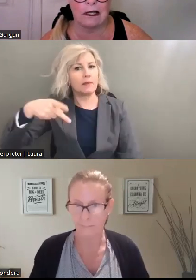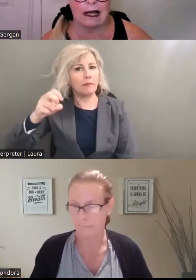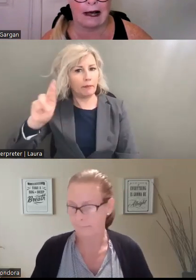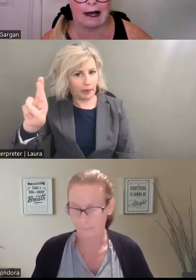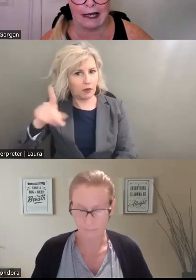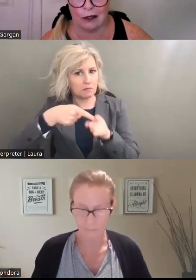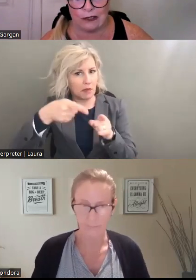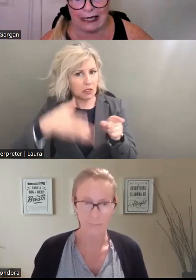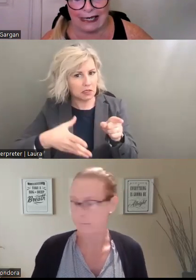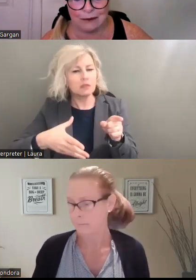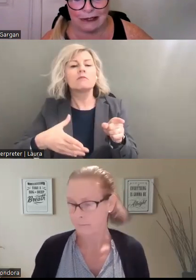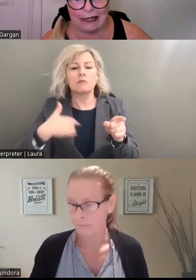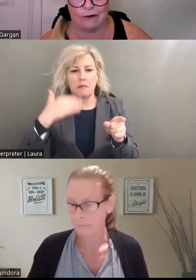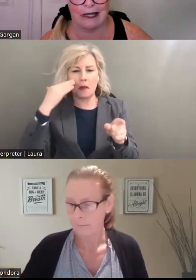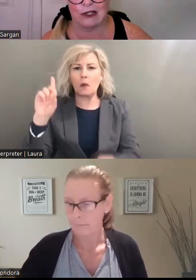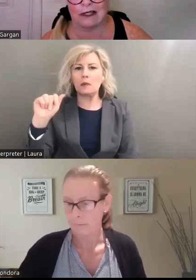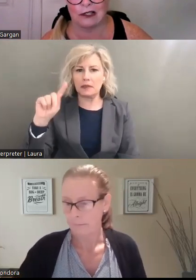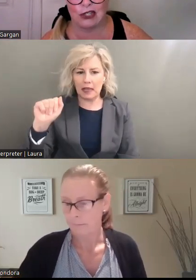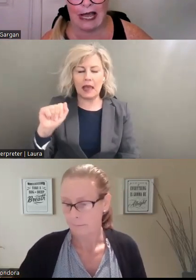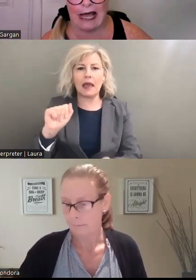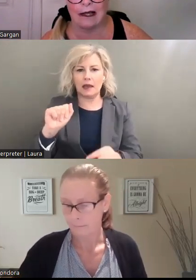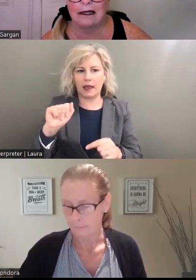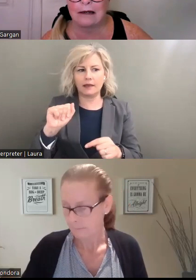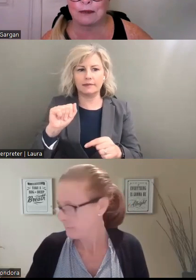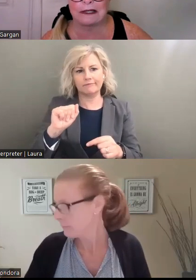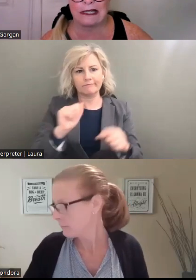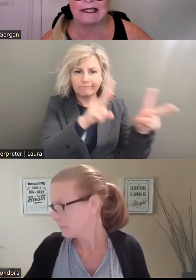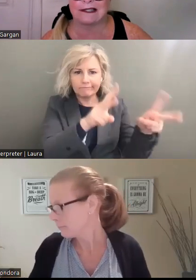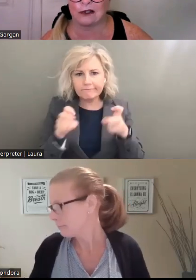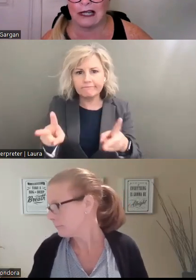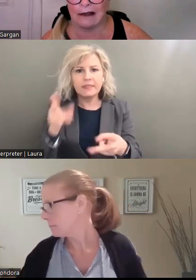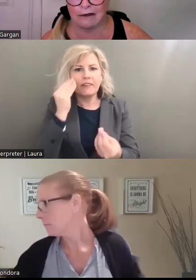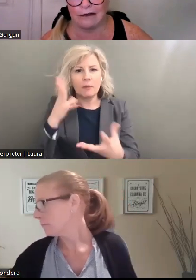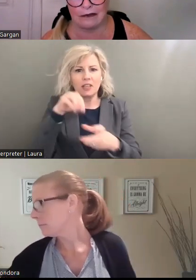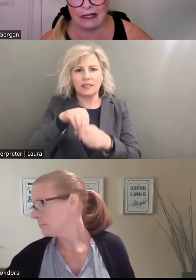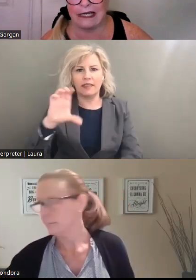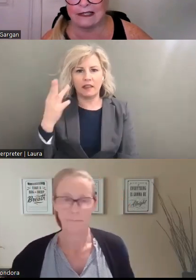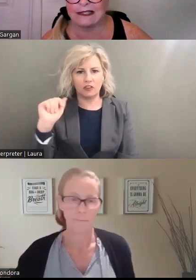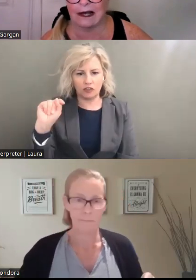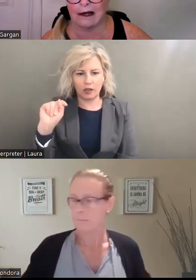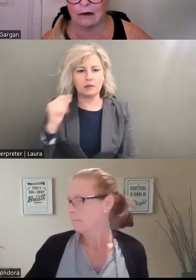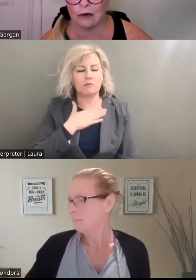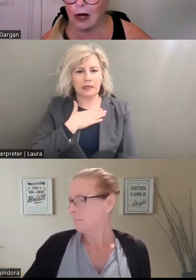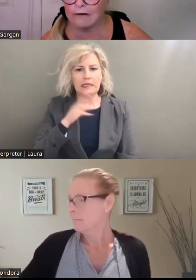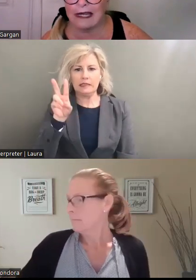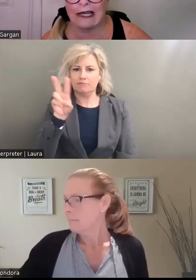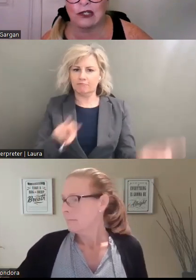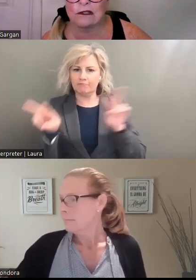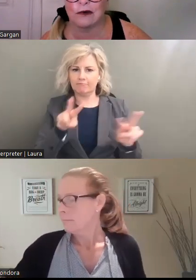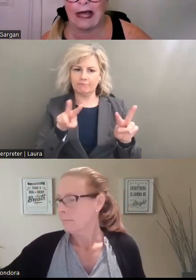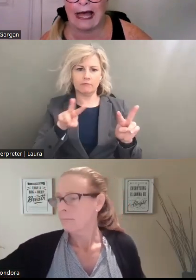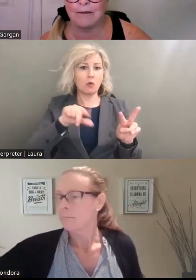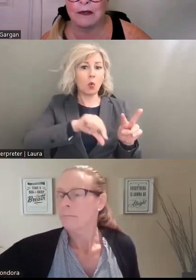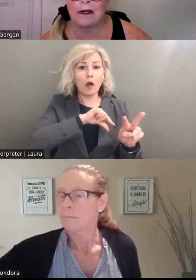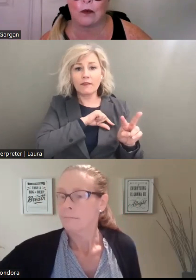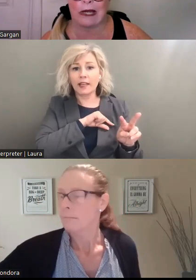specialist, I know Dana has put that information in the chat. Please look at these qualifications